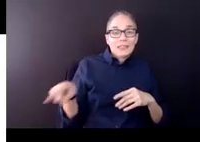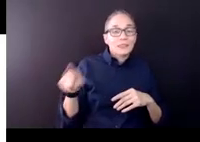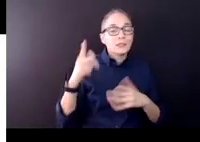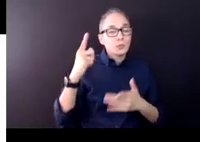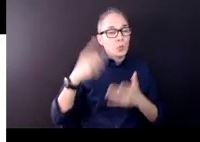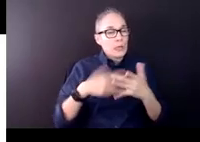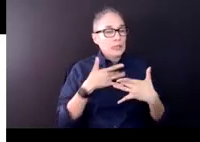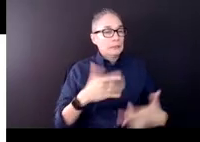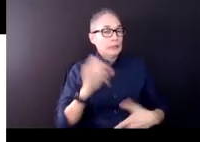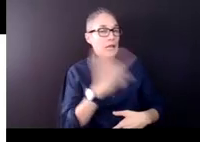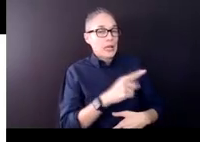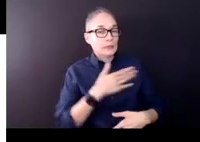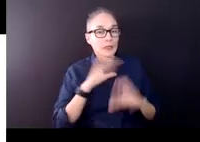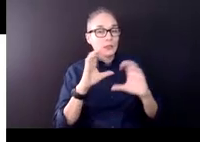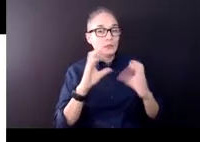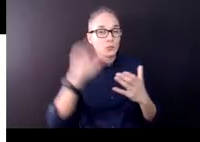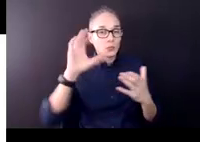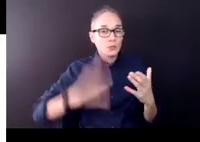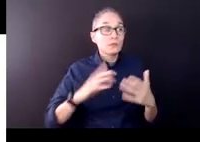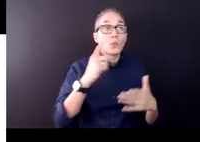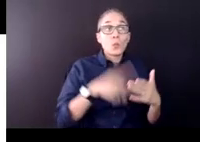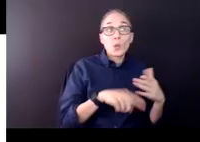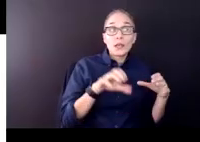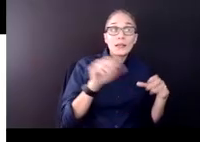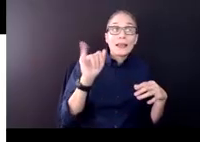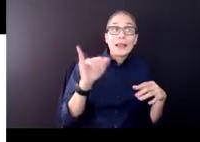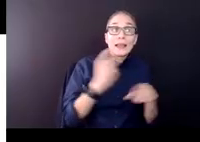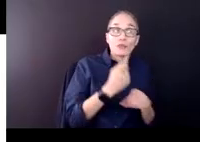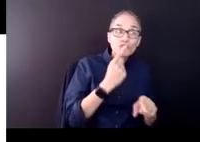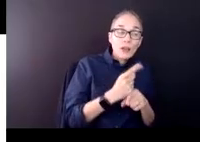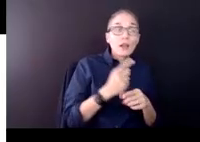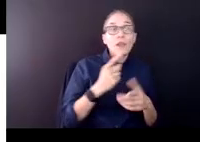students. What did the AI get right? What did it get wrong